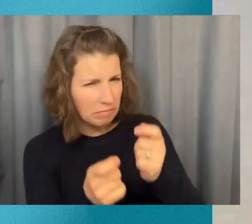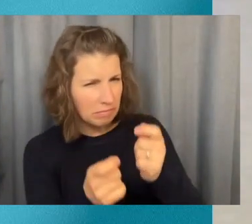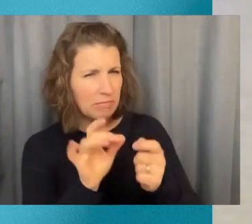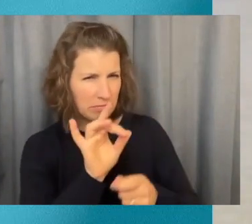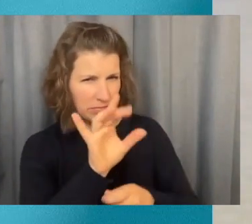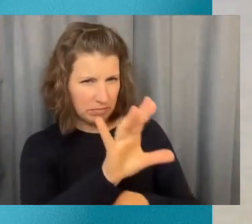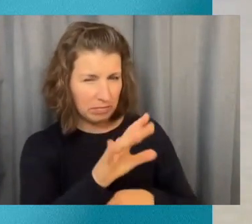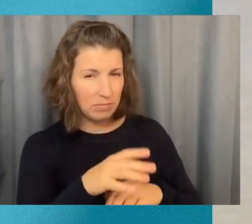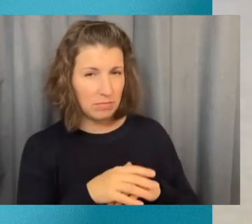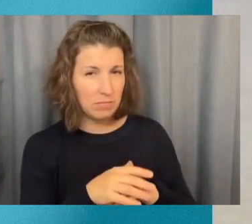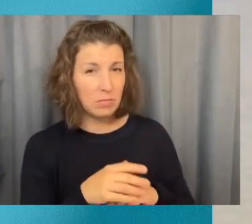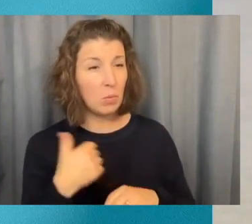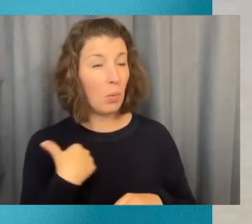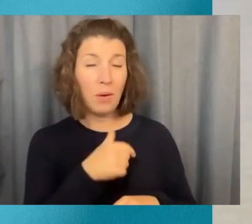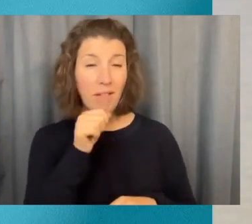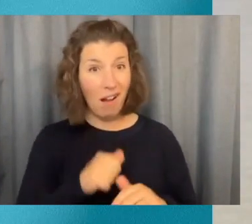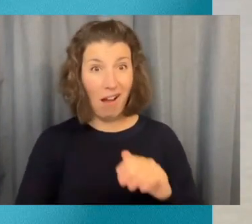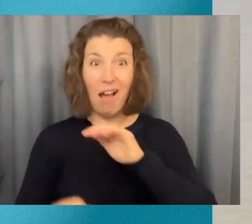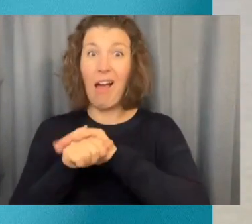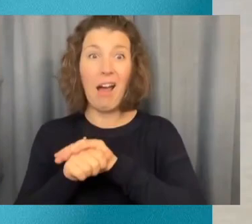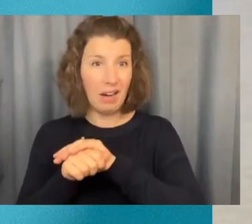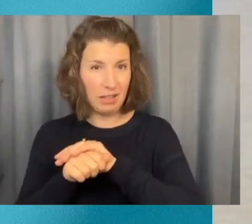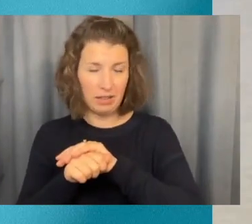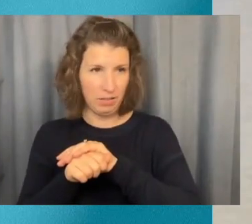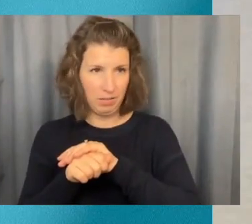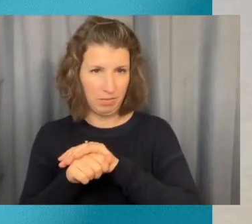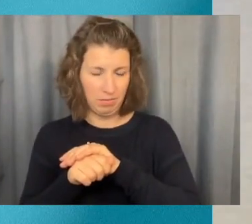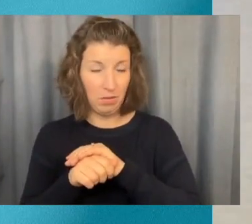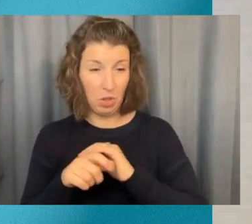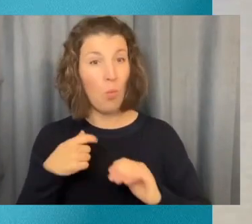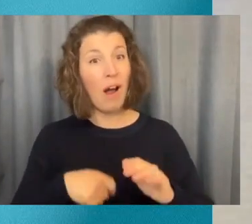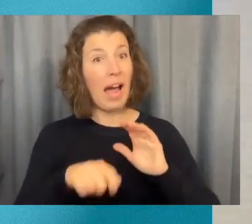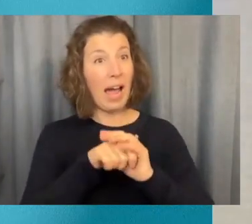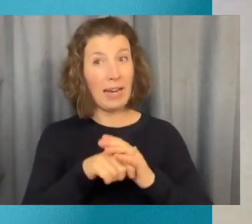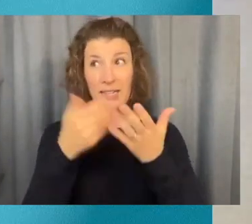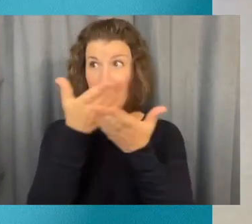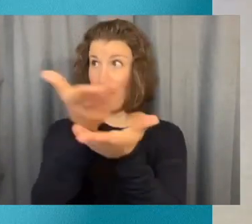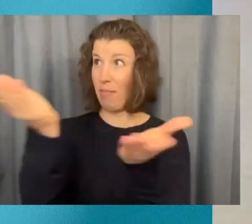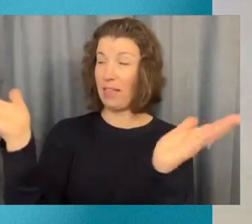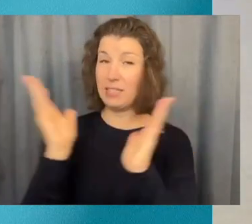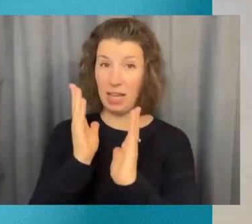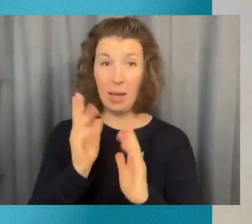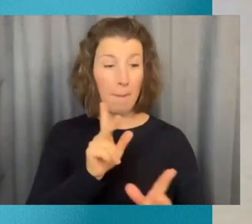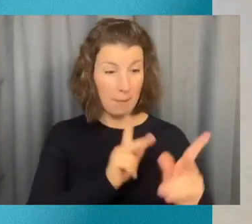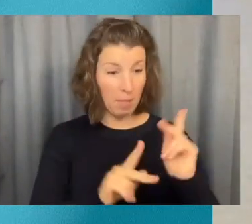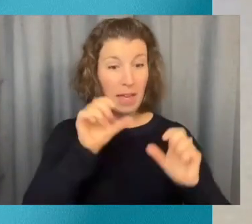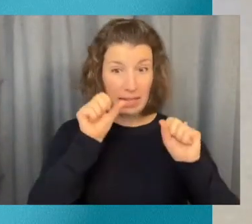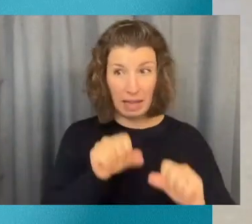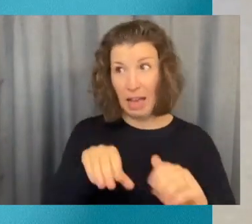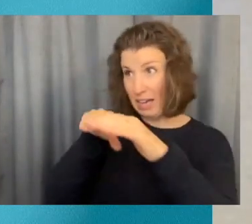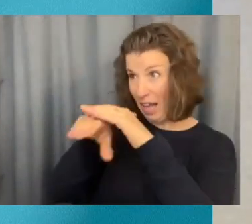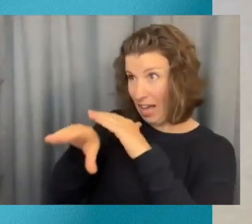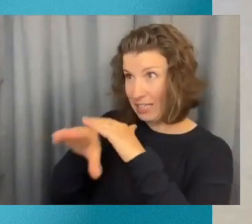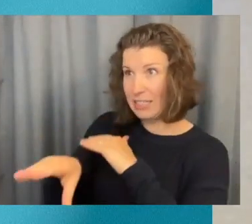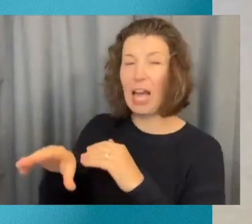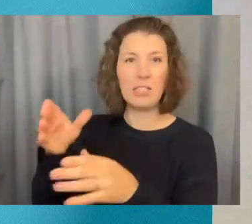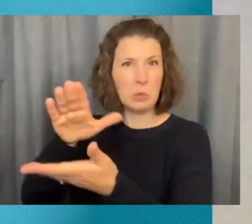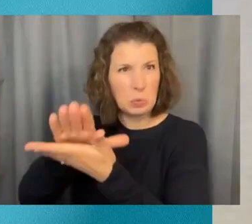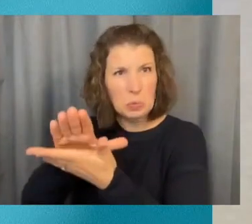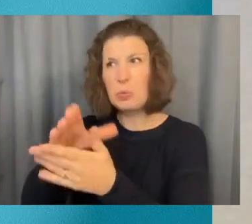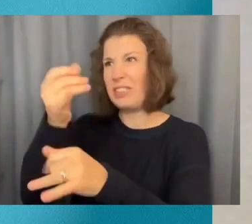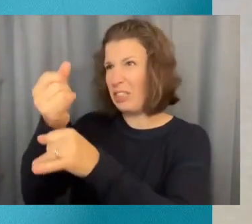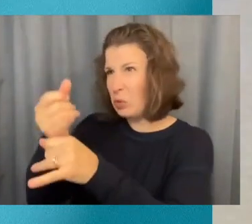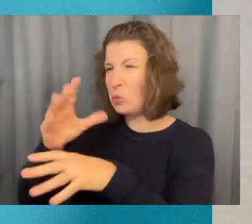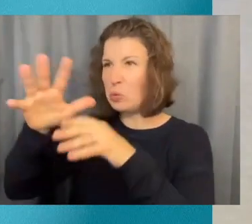it in plain sight. Those who can get to the institutions that have brought forth the science, then translate it in a way that